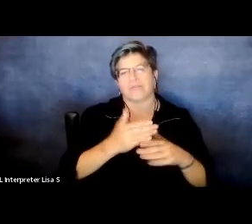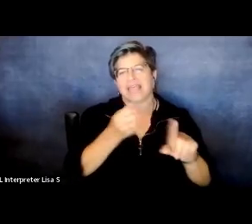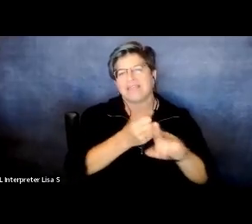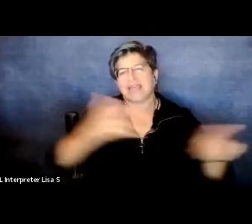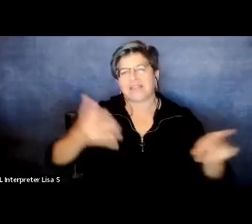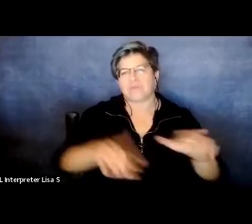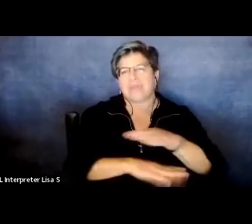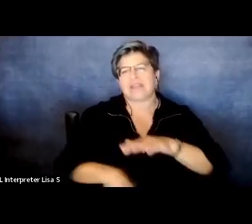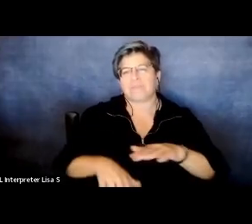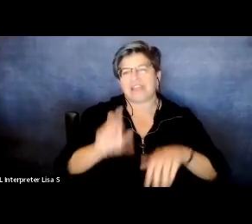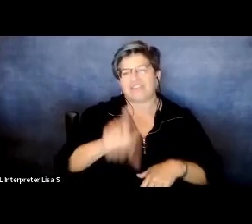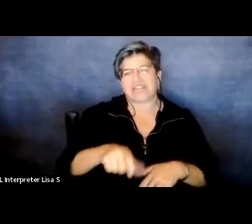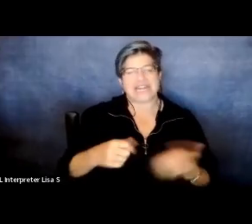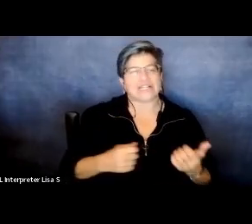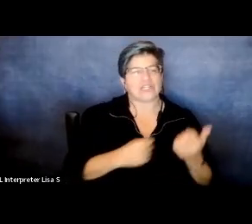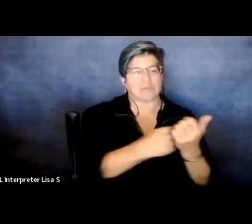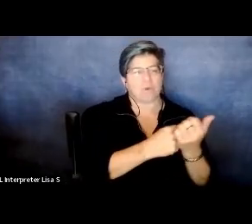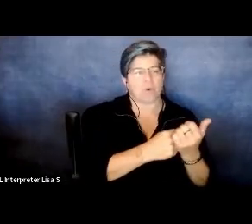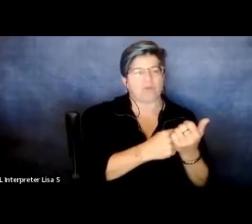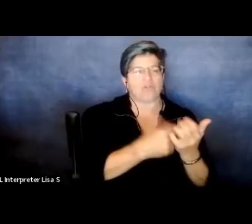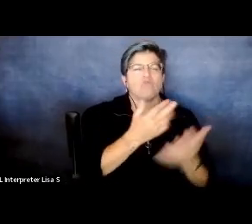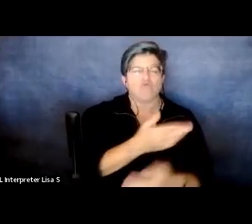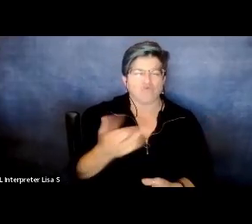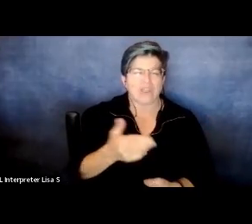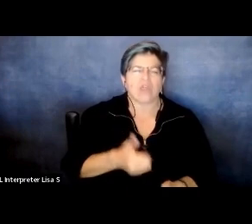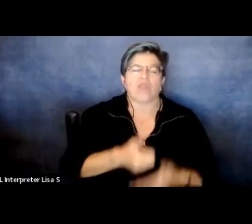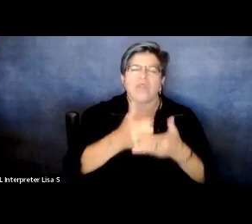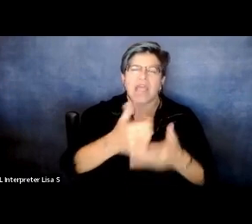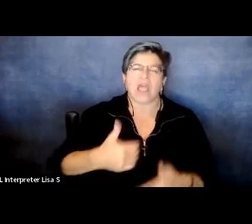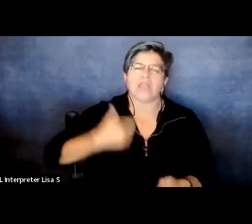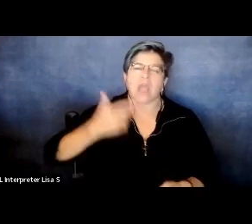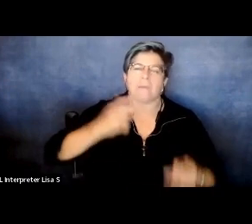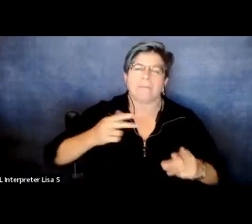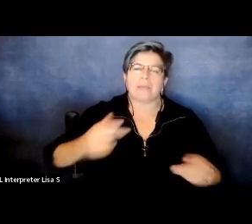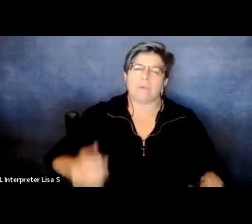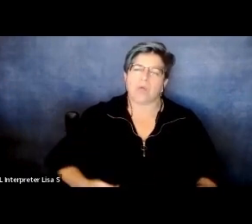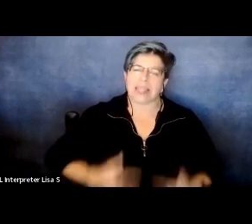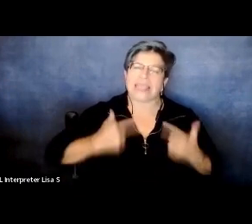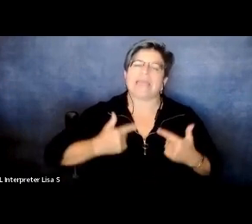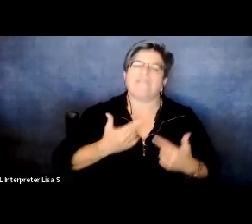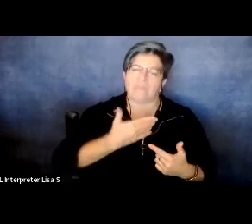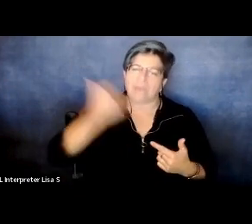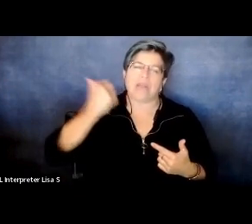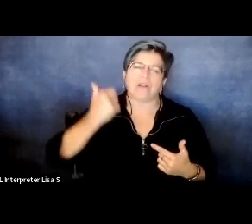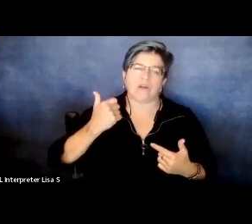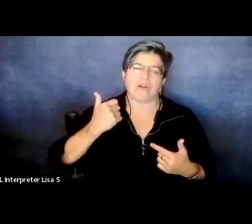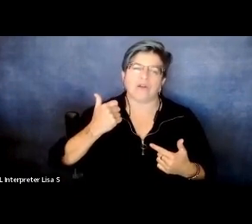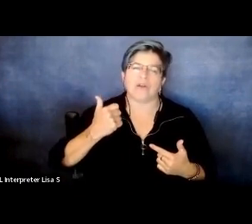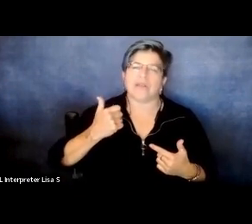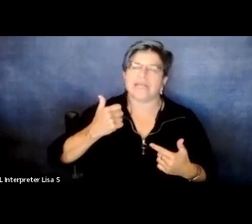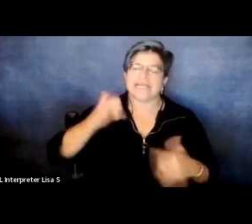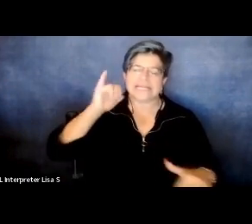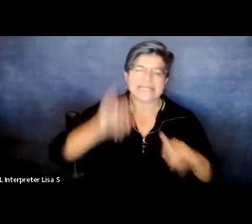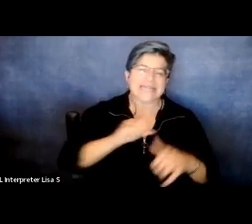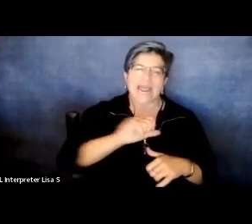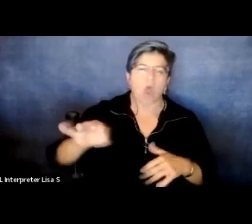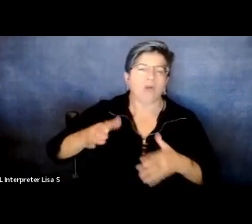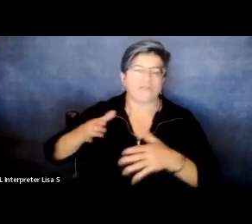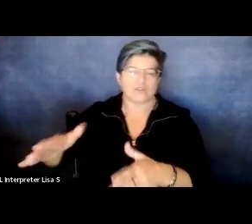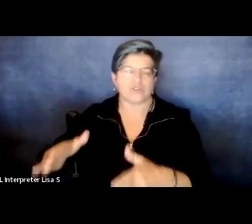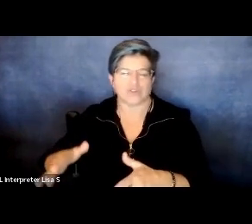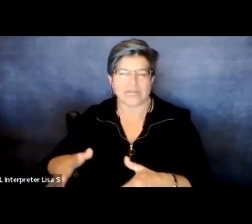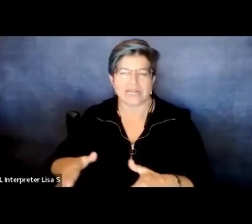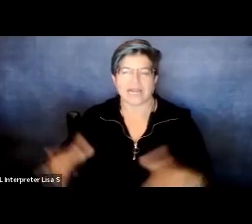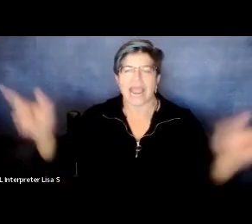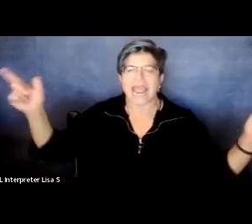these resources that help adolescents thrive, that help them live, help them stay off the street, and help them be less vulnerable